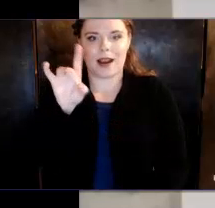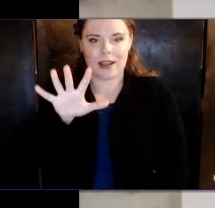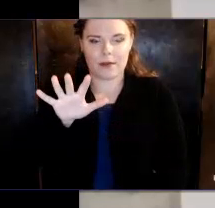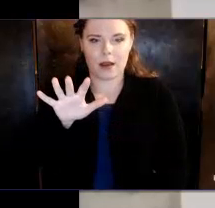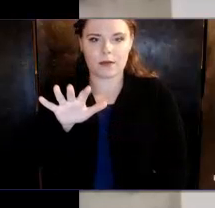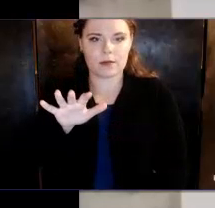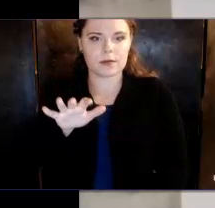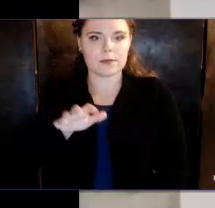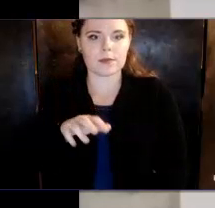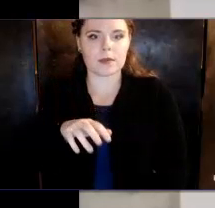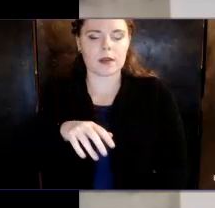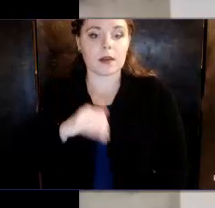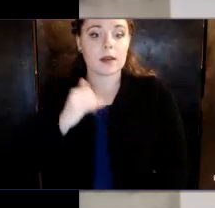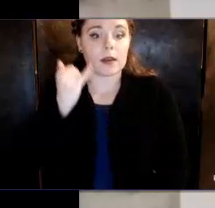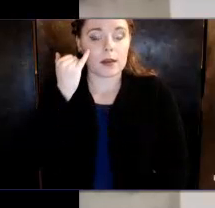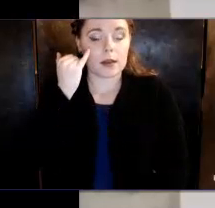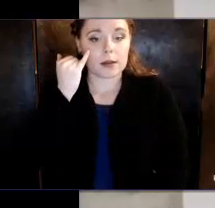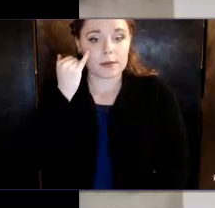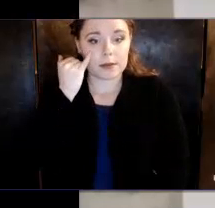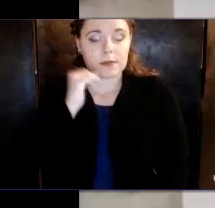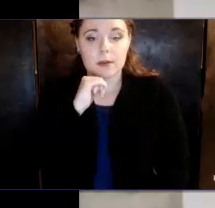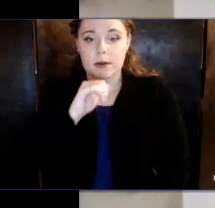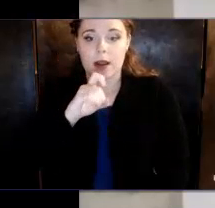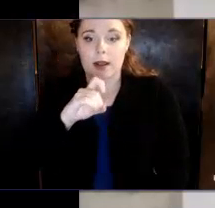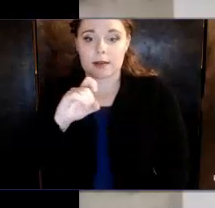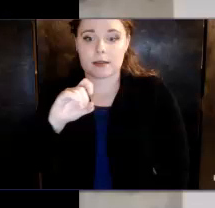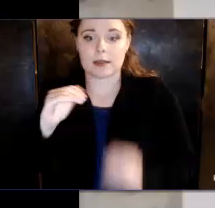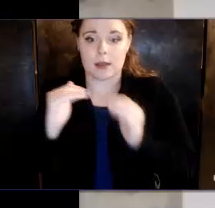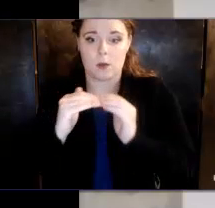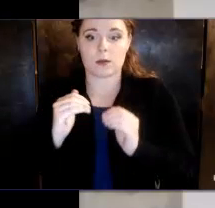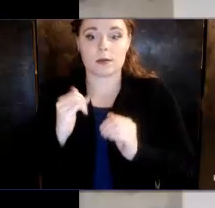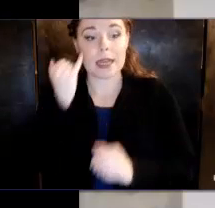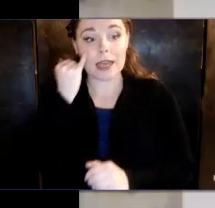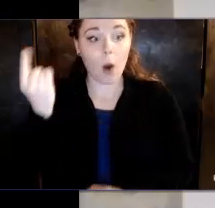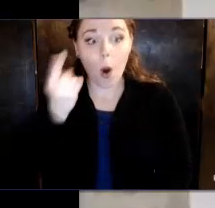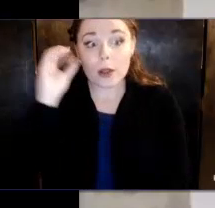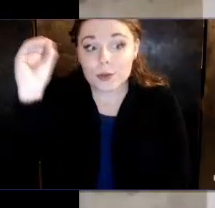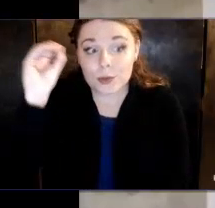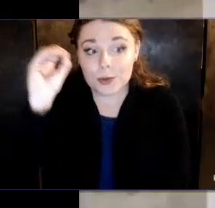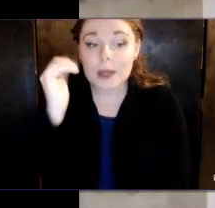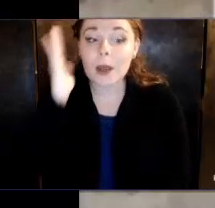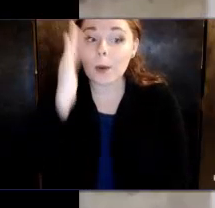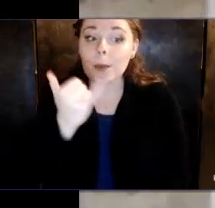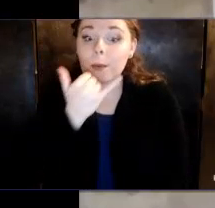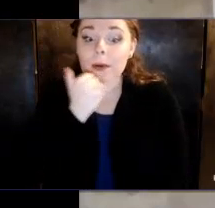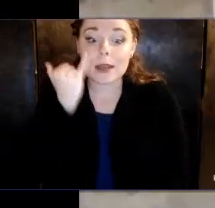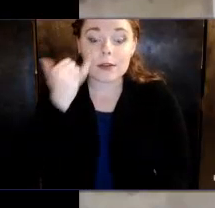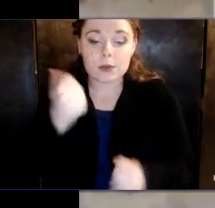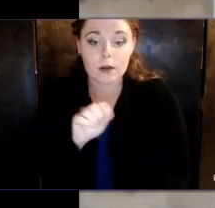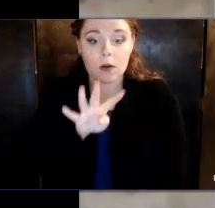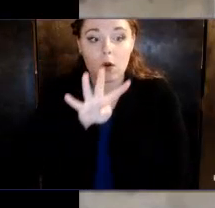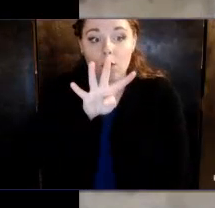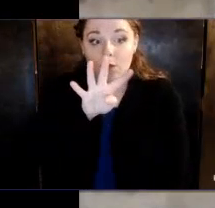it only if I did not put x equals. If I put a degree symbol, it's going to count it wrong. If I try to write out